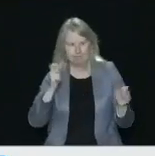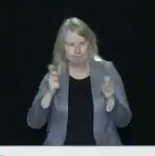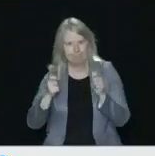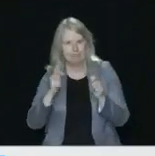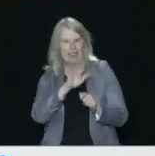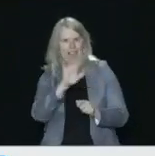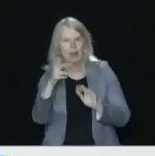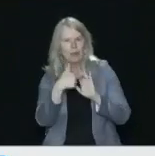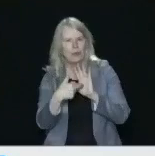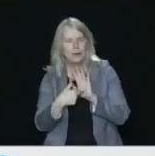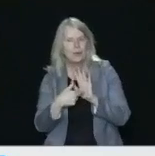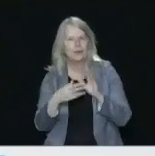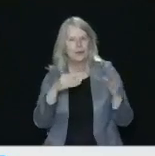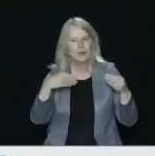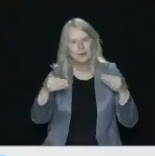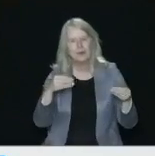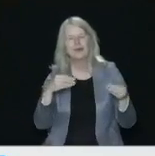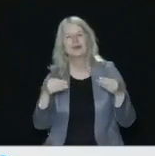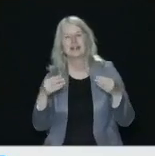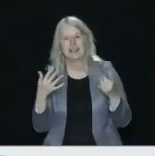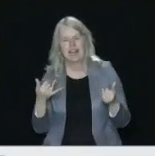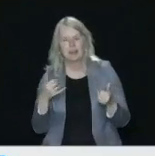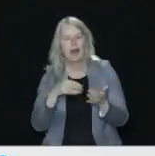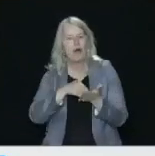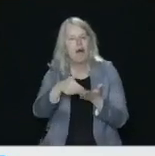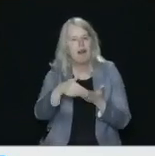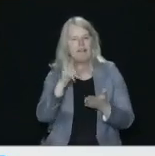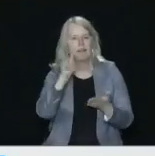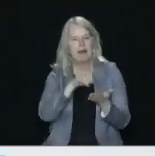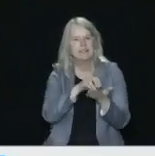As well, in what we've said today,